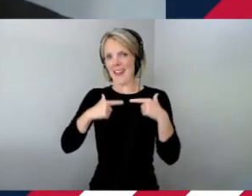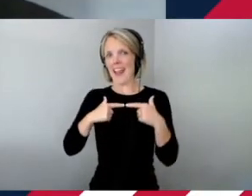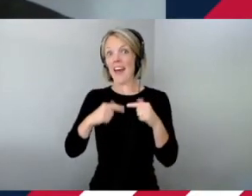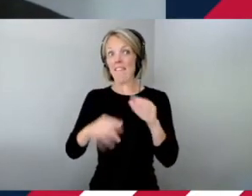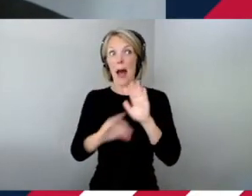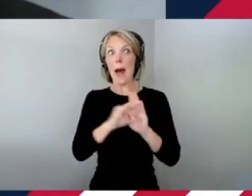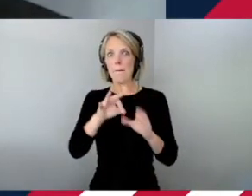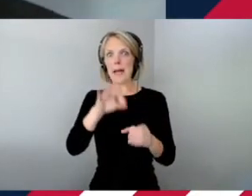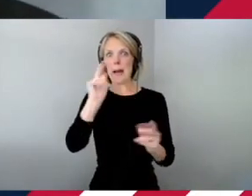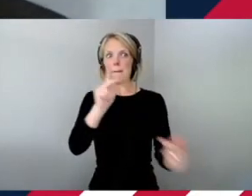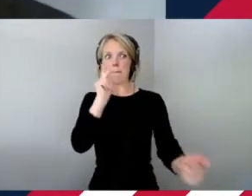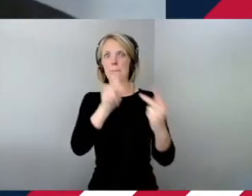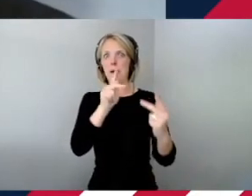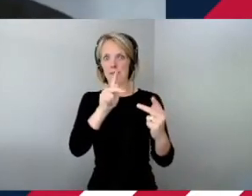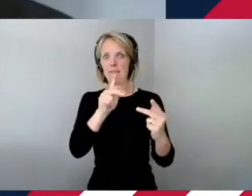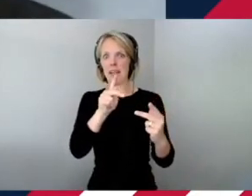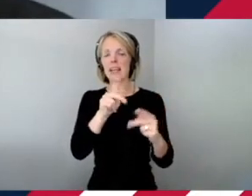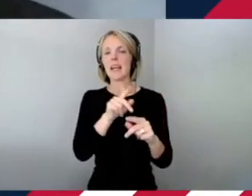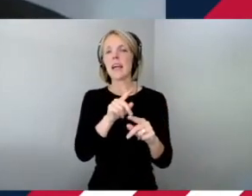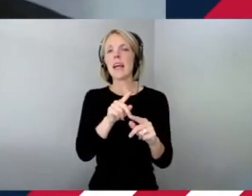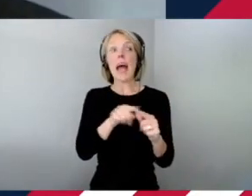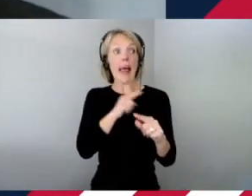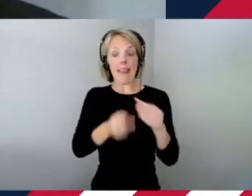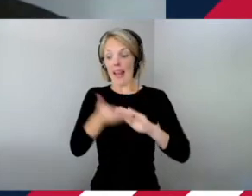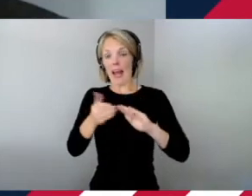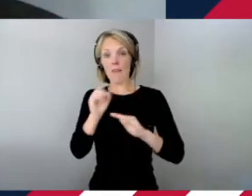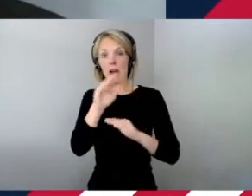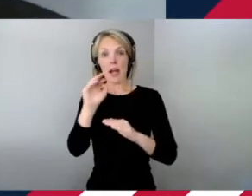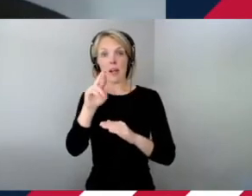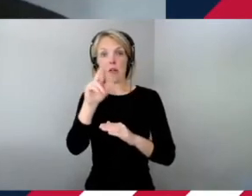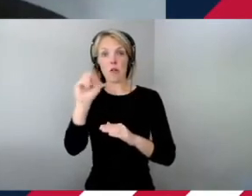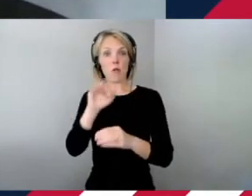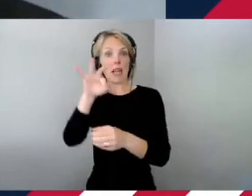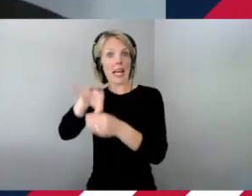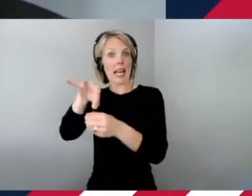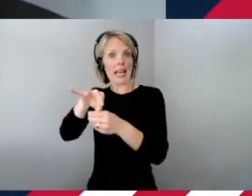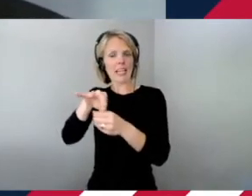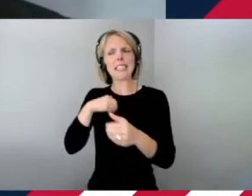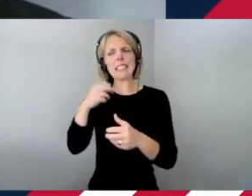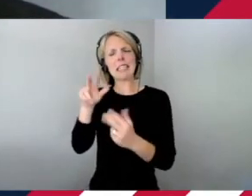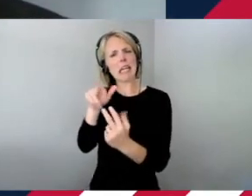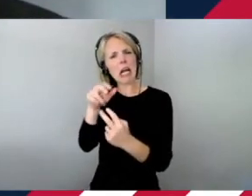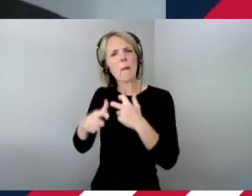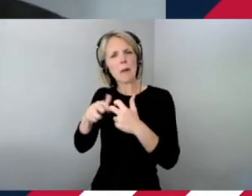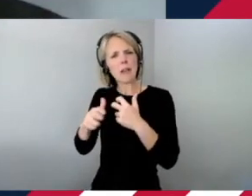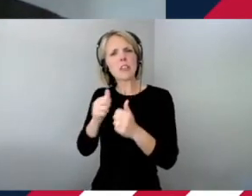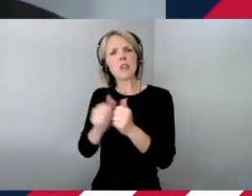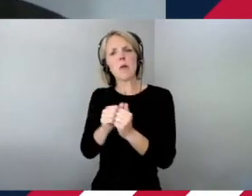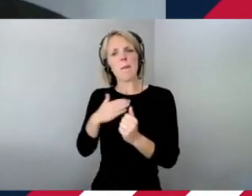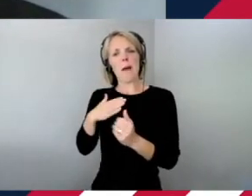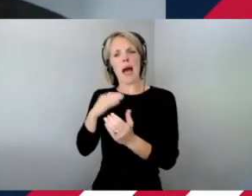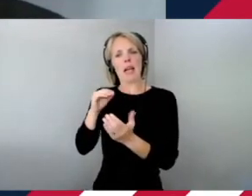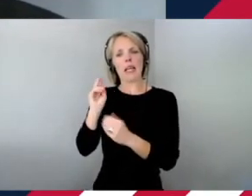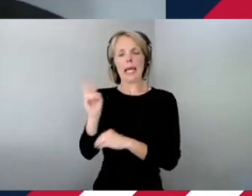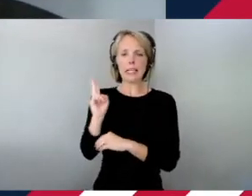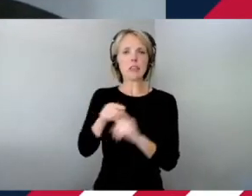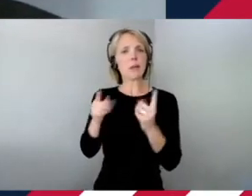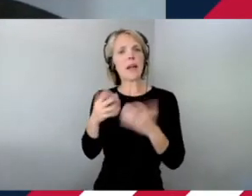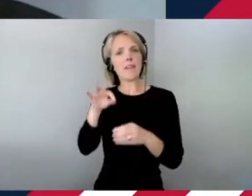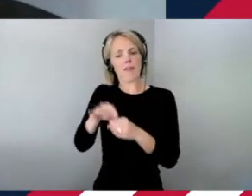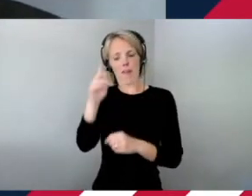candidate. By the time I ran for re-election, I had a couple of issues with my record, but I voted for me